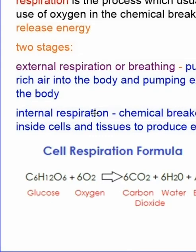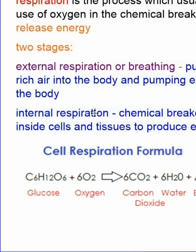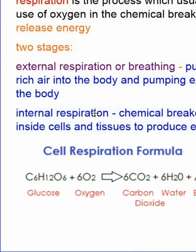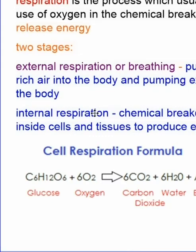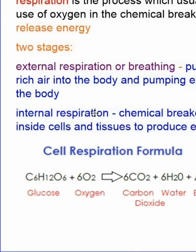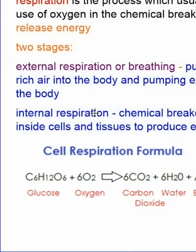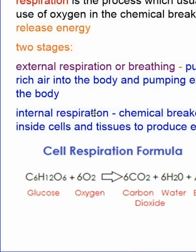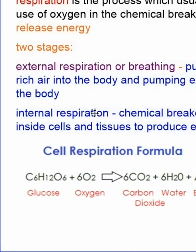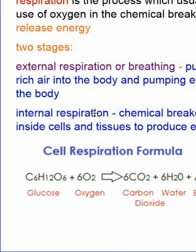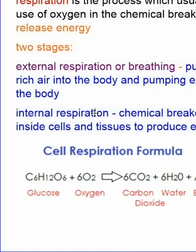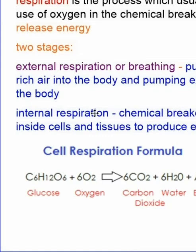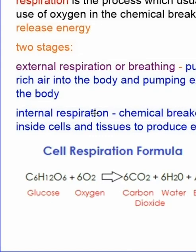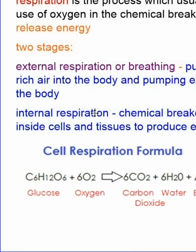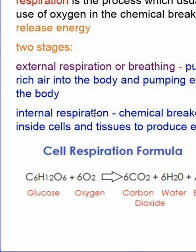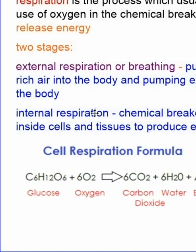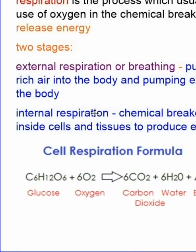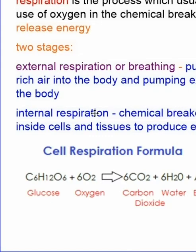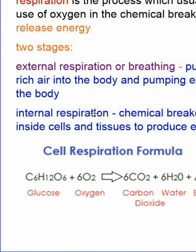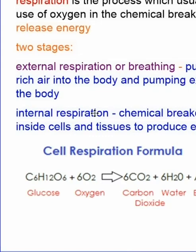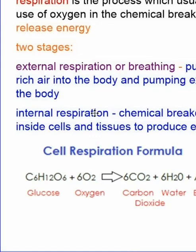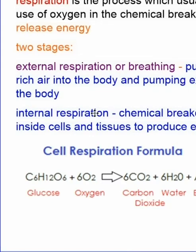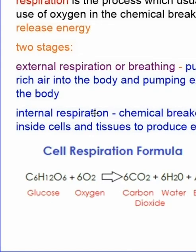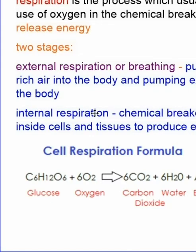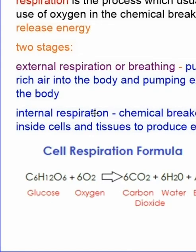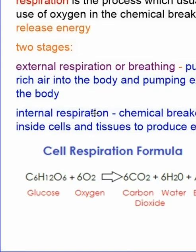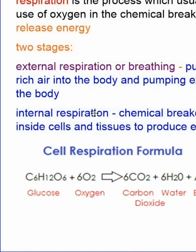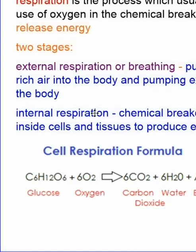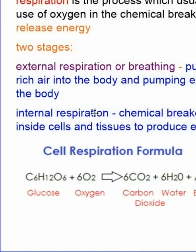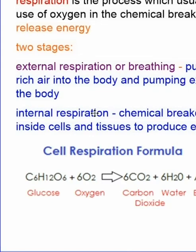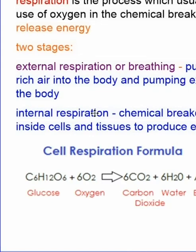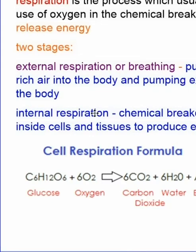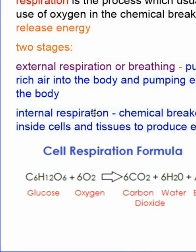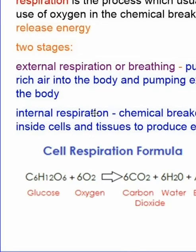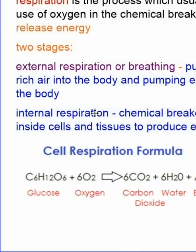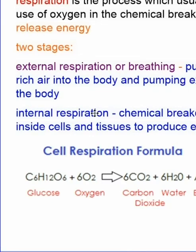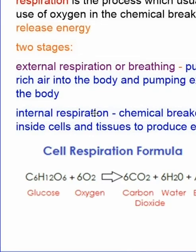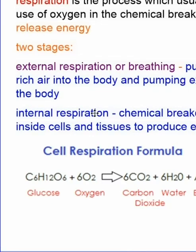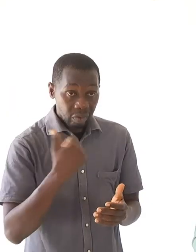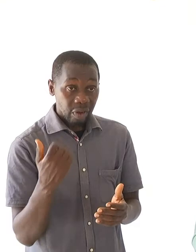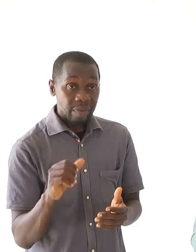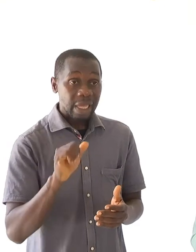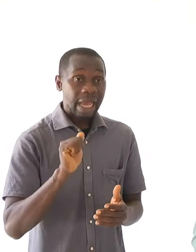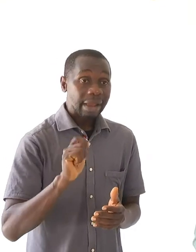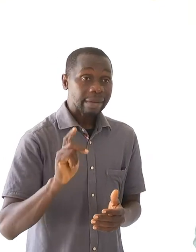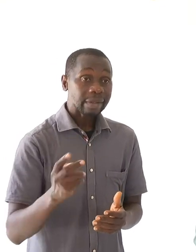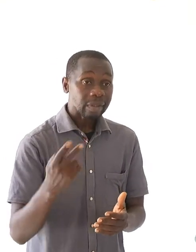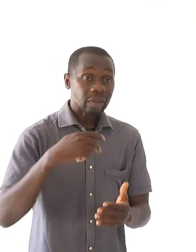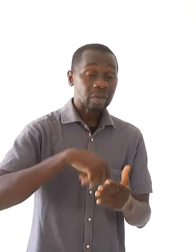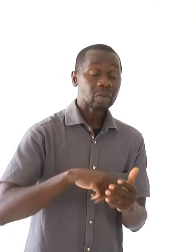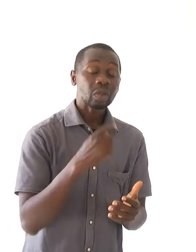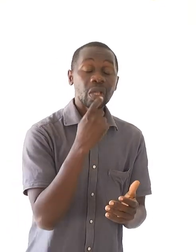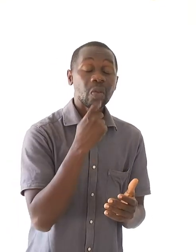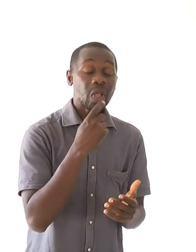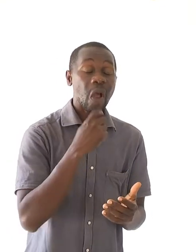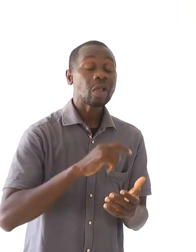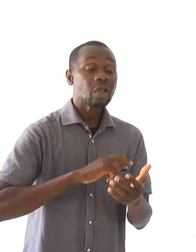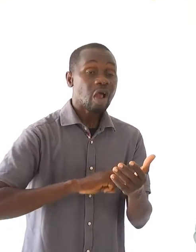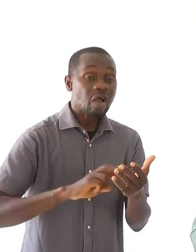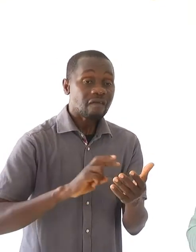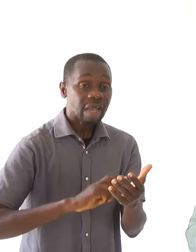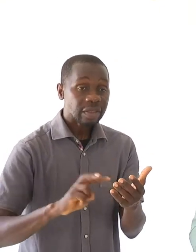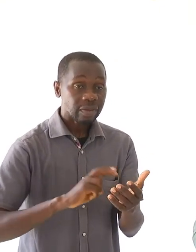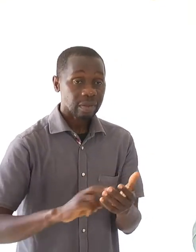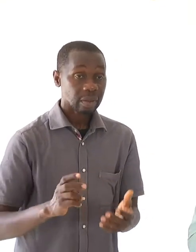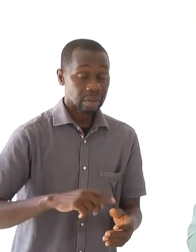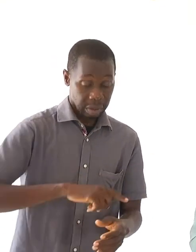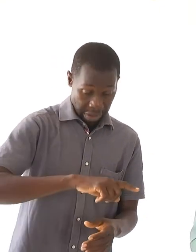can see oxygen that is coming from the alveolus going into the blood vessel, and then that is